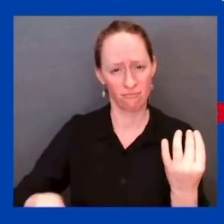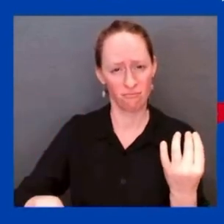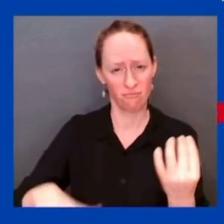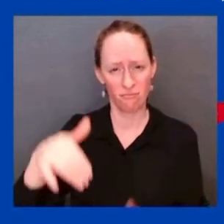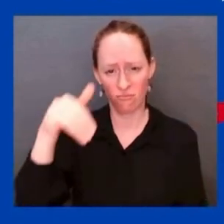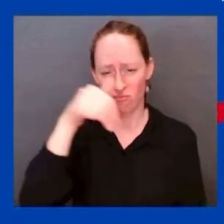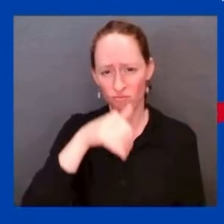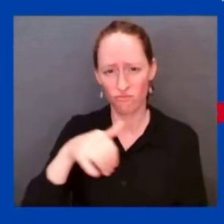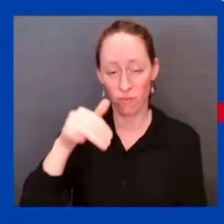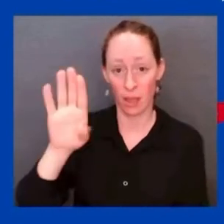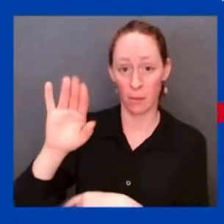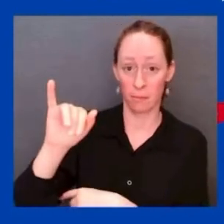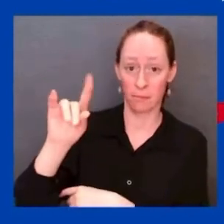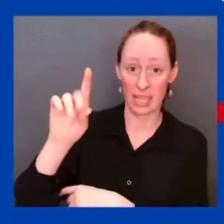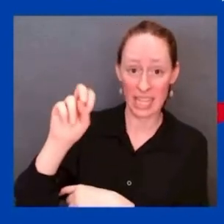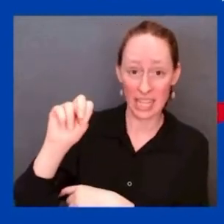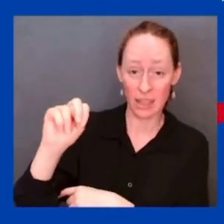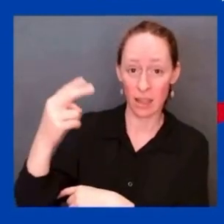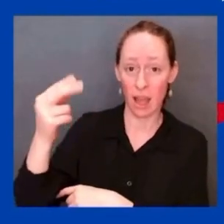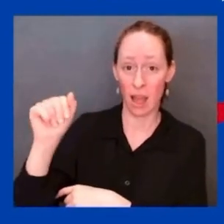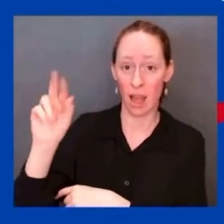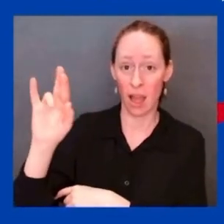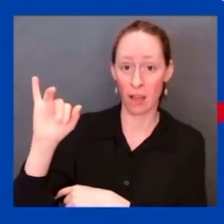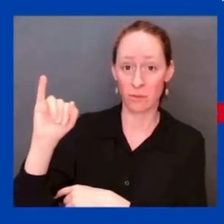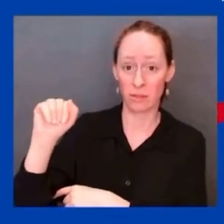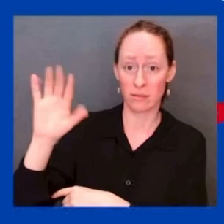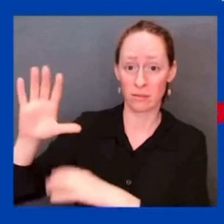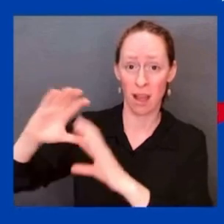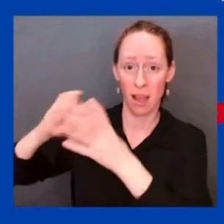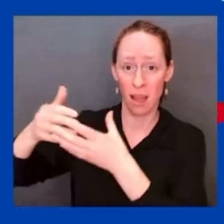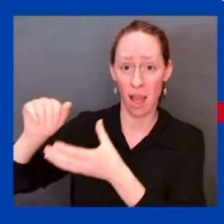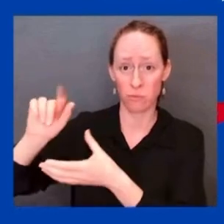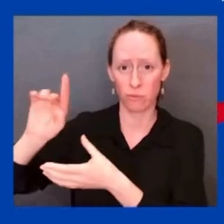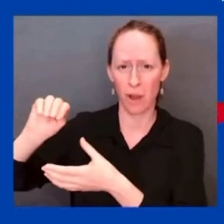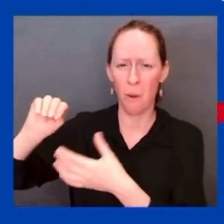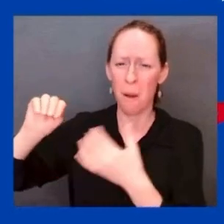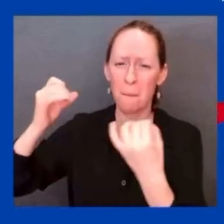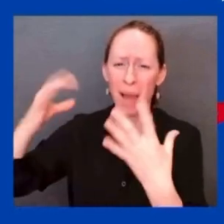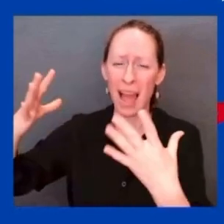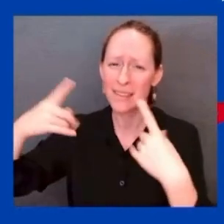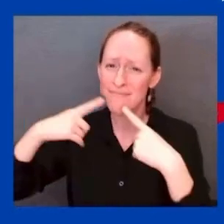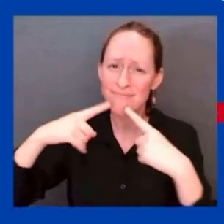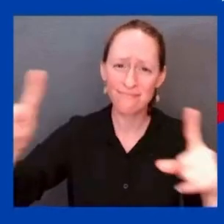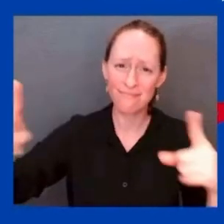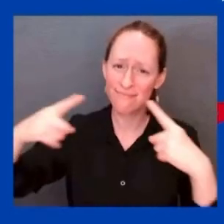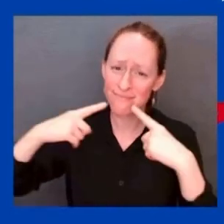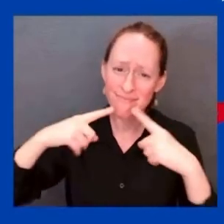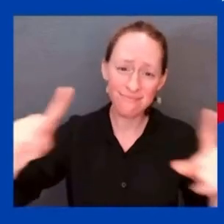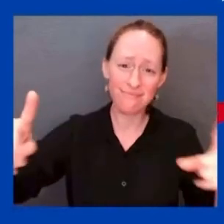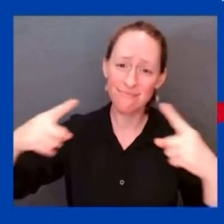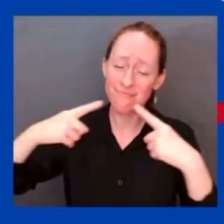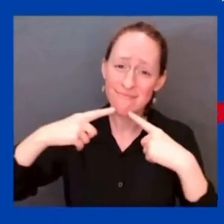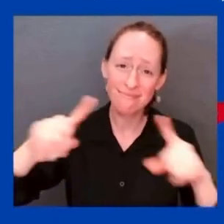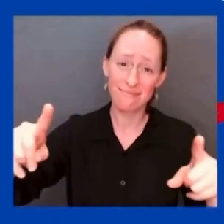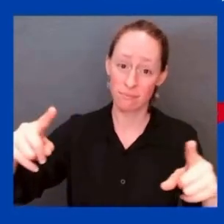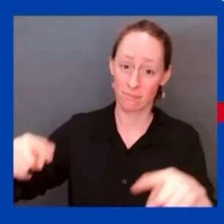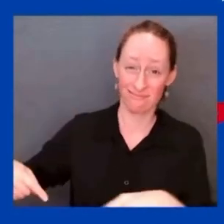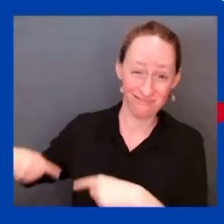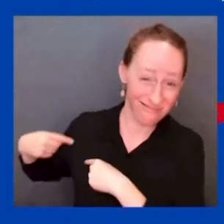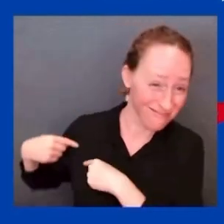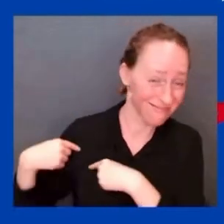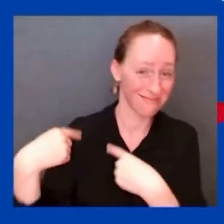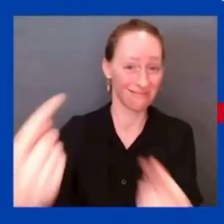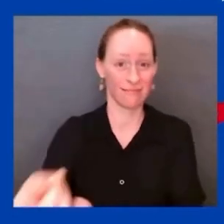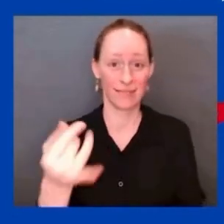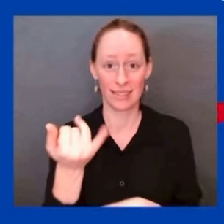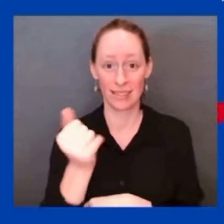since January of 2021. We can see the impact in our classrooms and in our